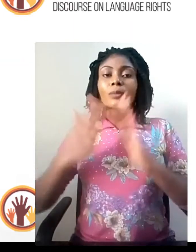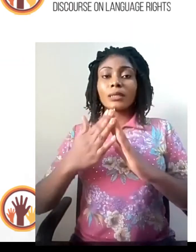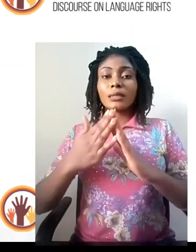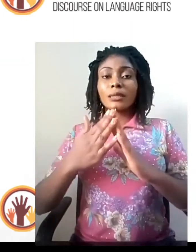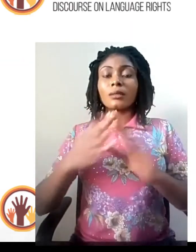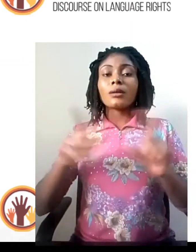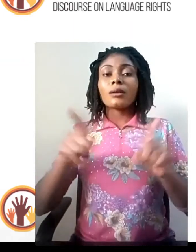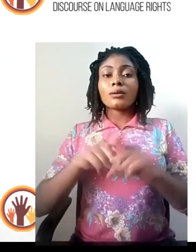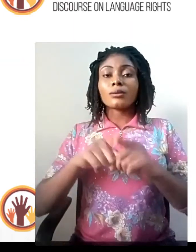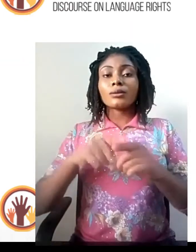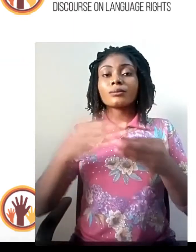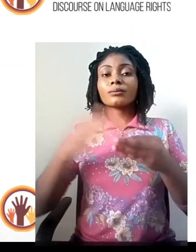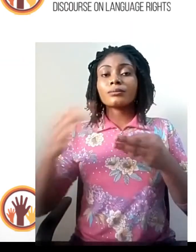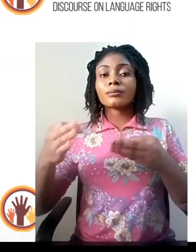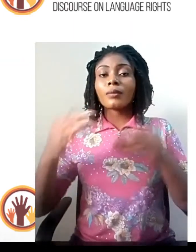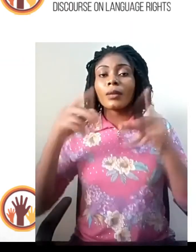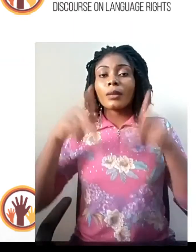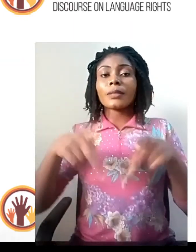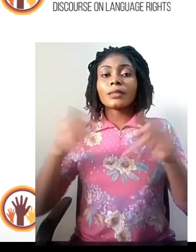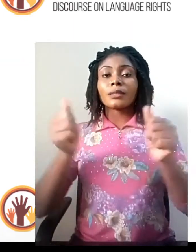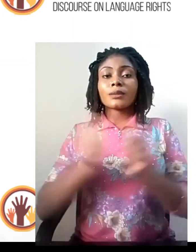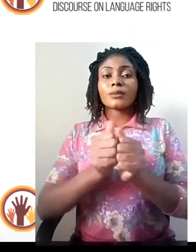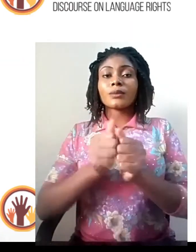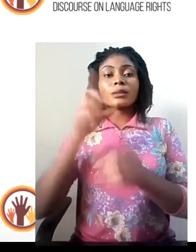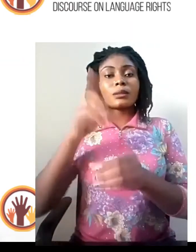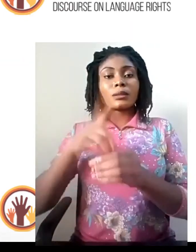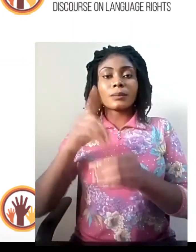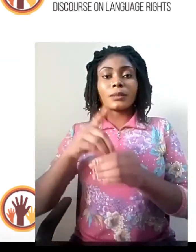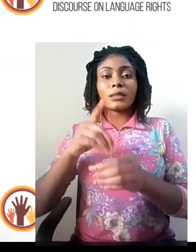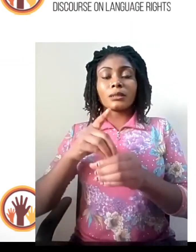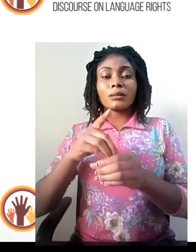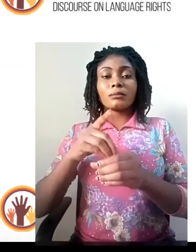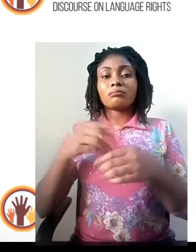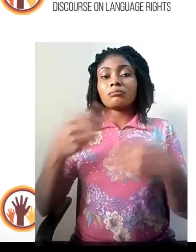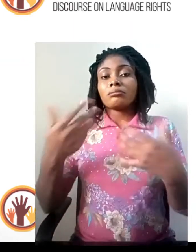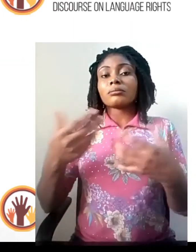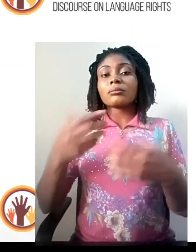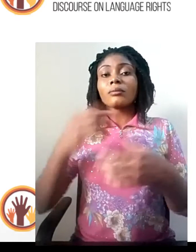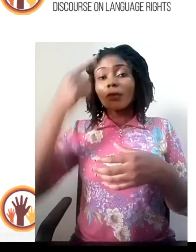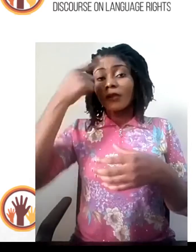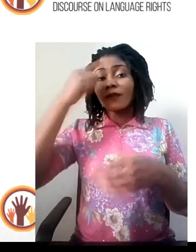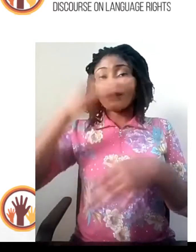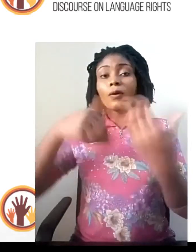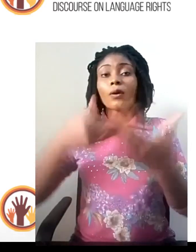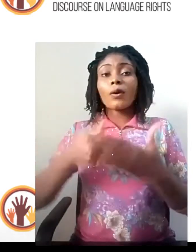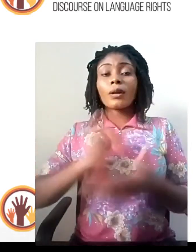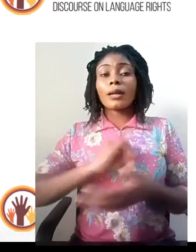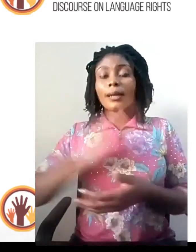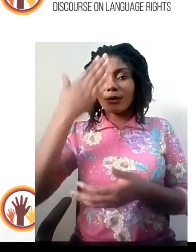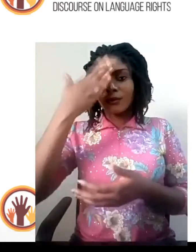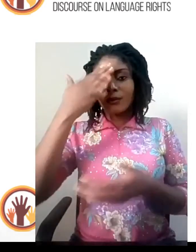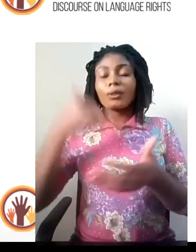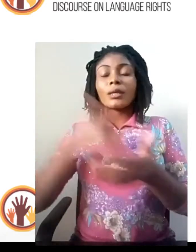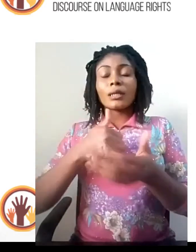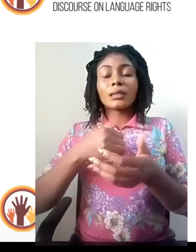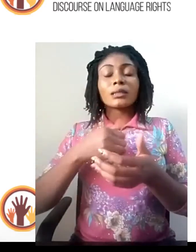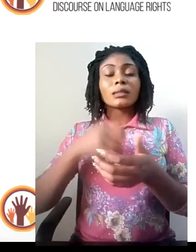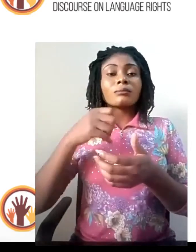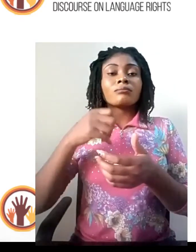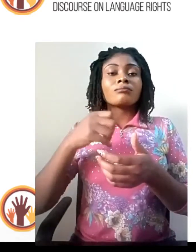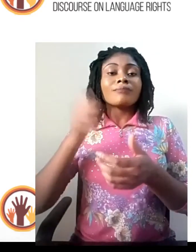with disabilities. At least for all I know, it rings bell amongst deaf in Nigeria.